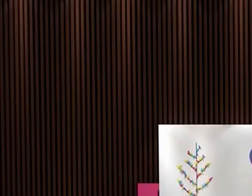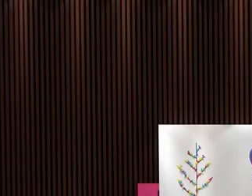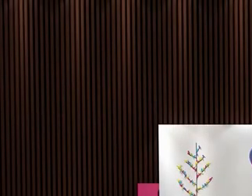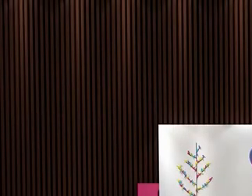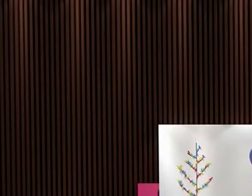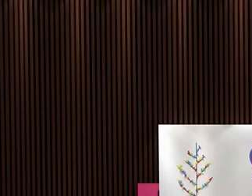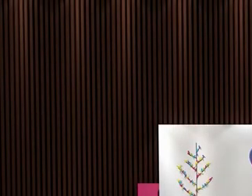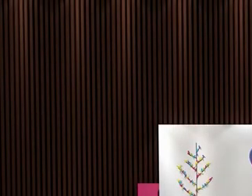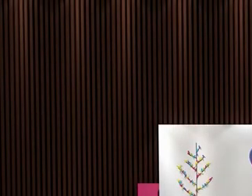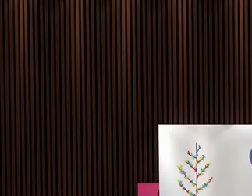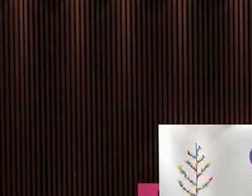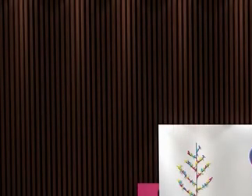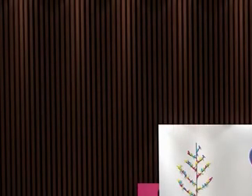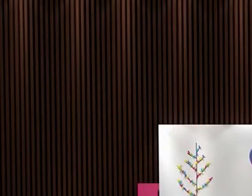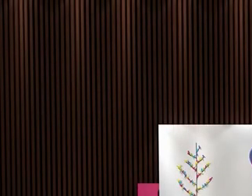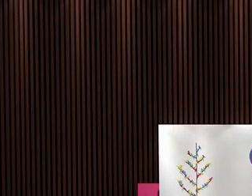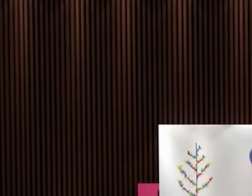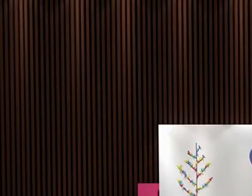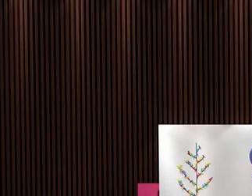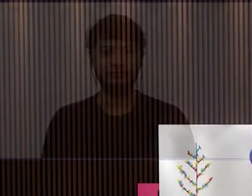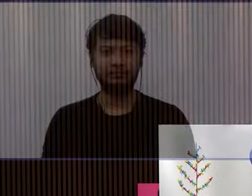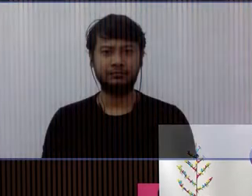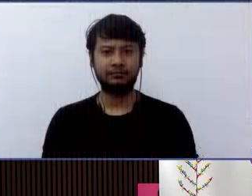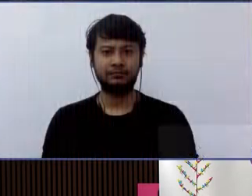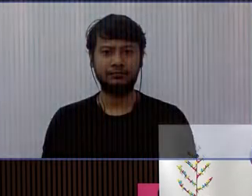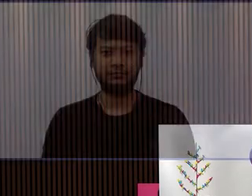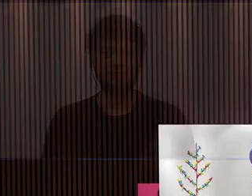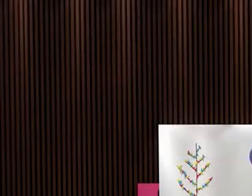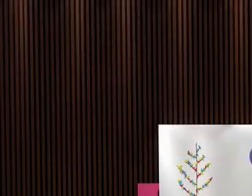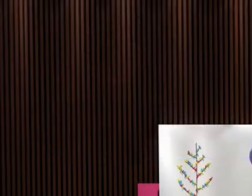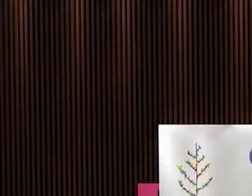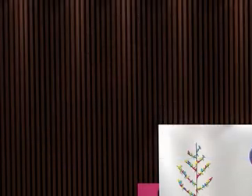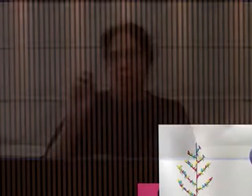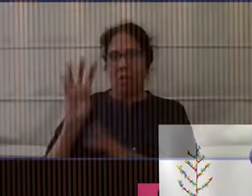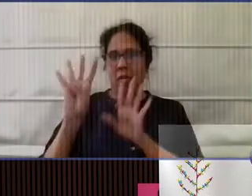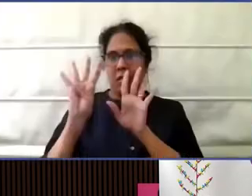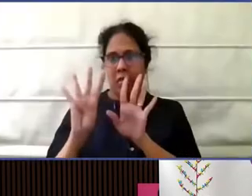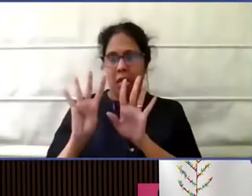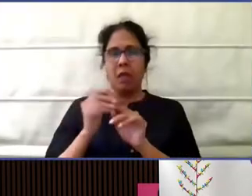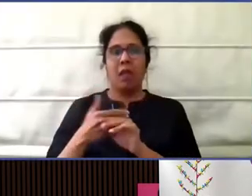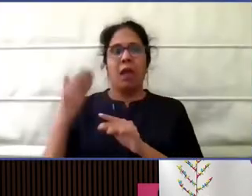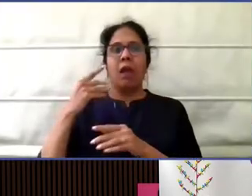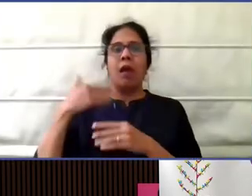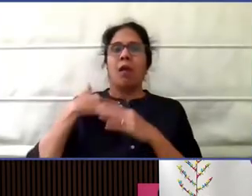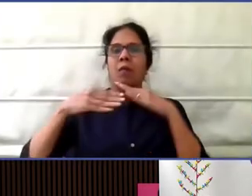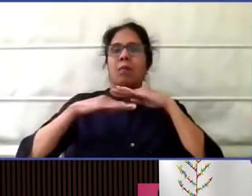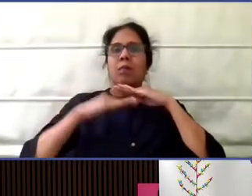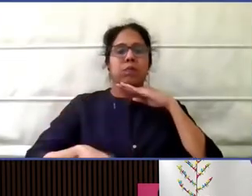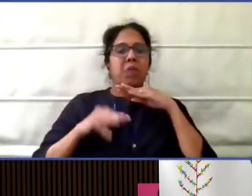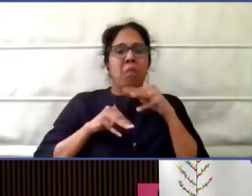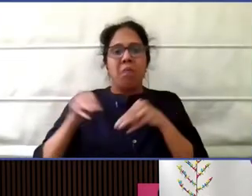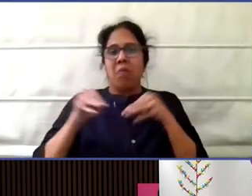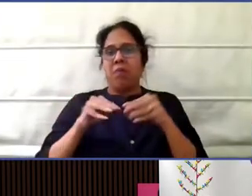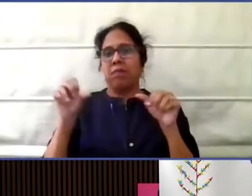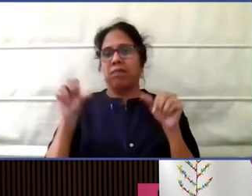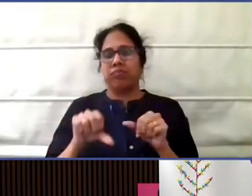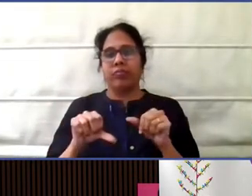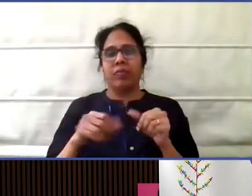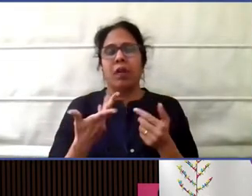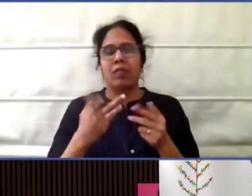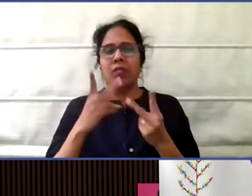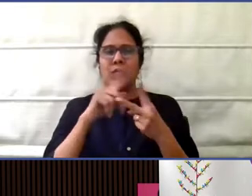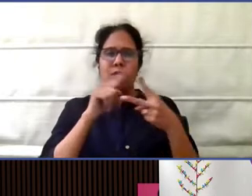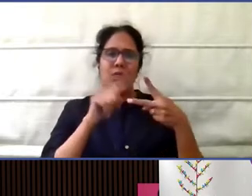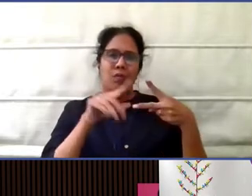When a car accident in 2009 left me paralyzed neck downwards, I was staring at two choices. Either to crib,